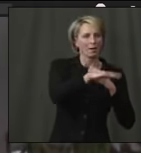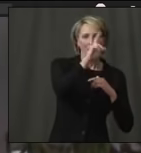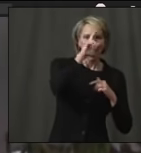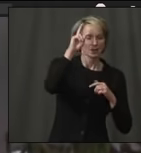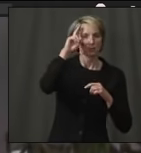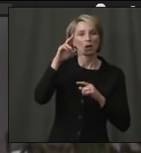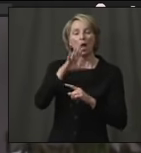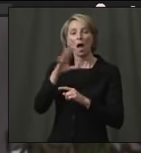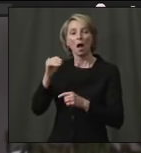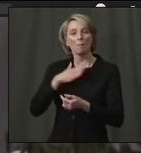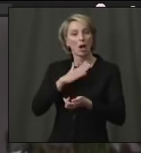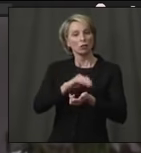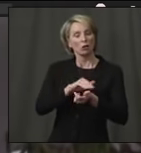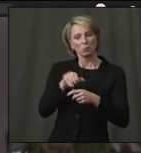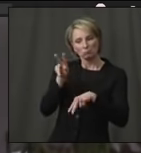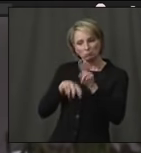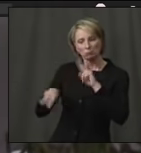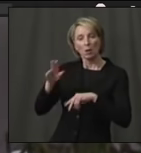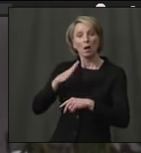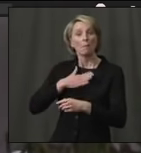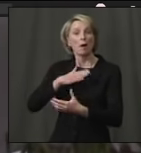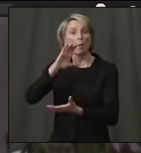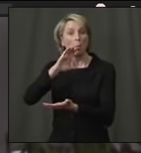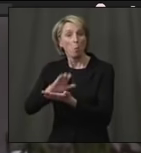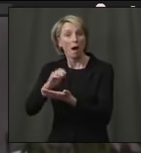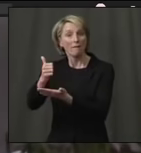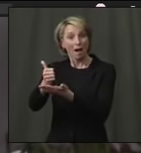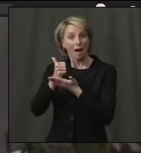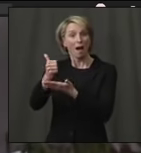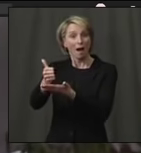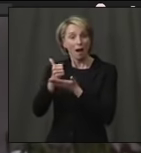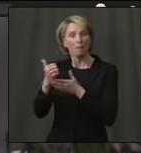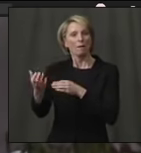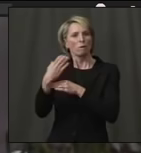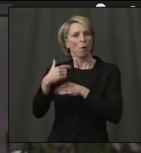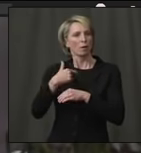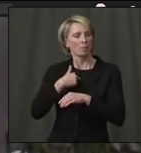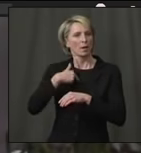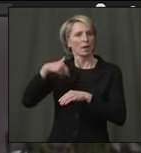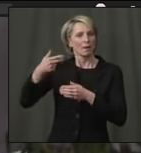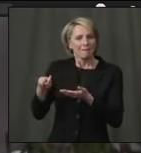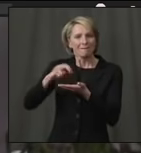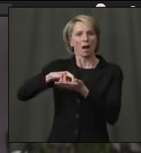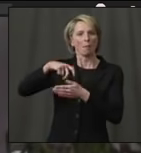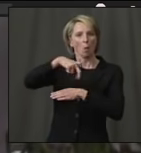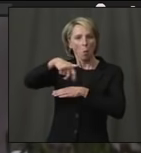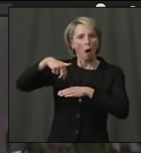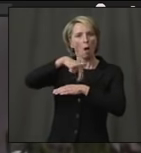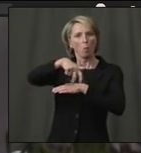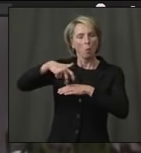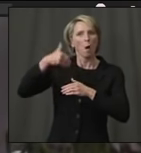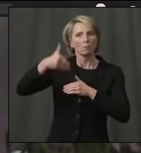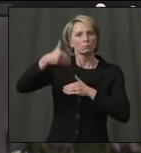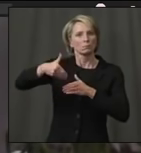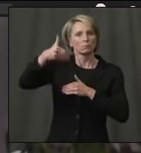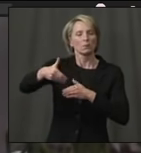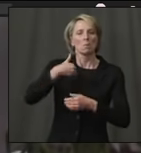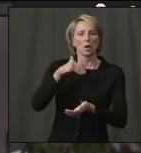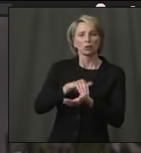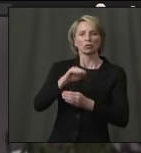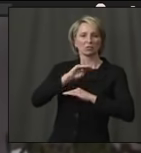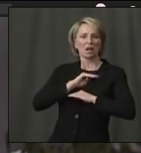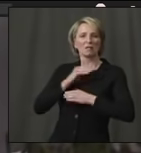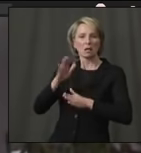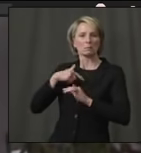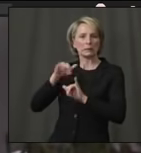personal attention of my wife to urge me to get up and walk on a regular basis, not to stay in bed. And that's perhaps the